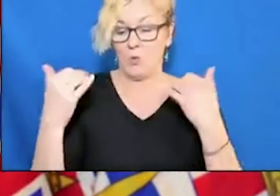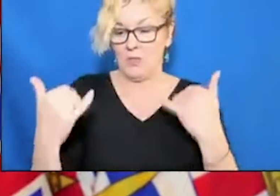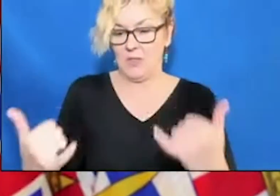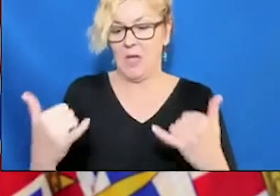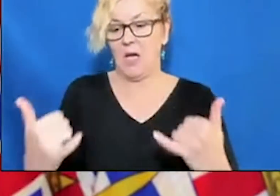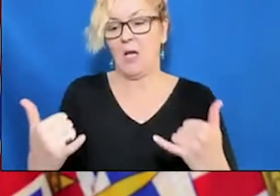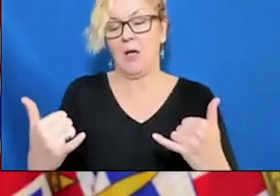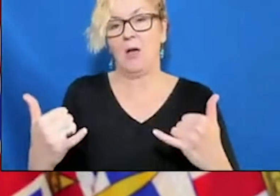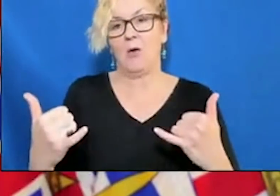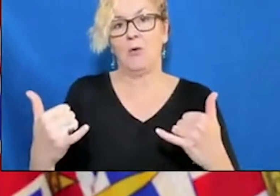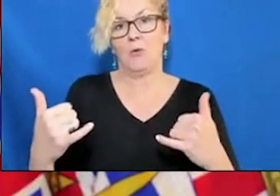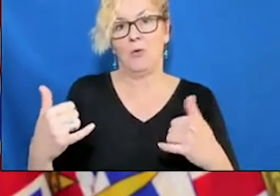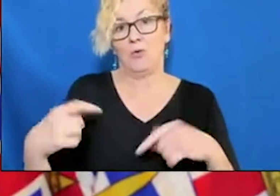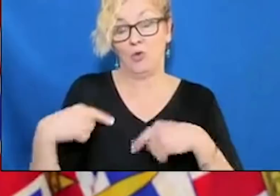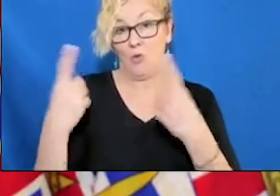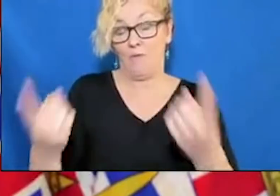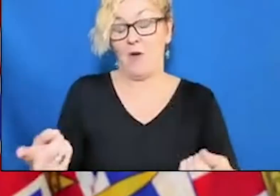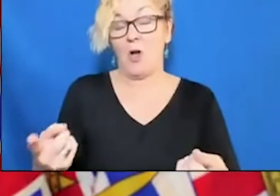have